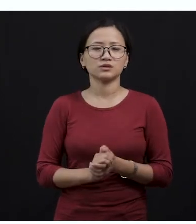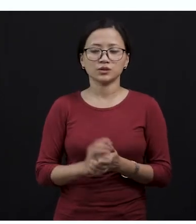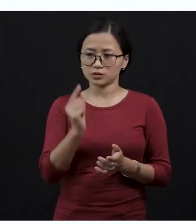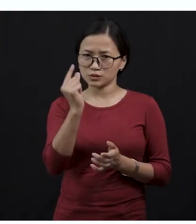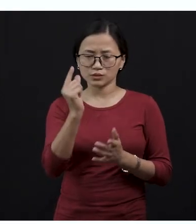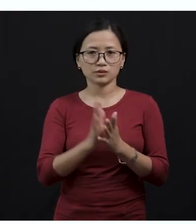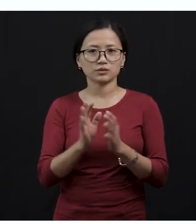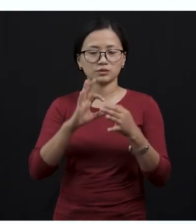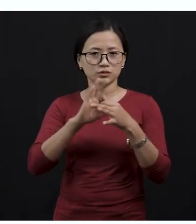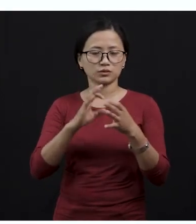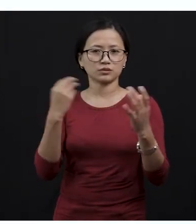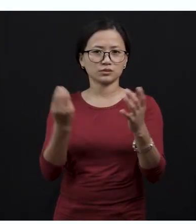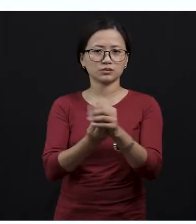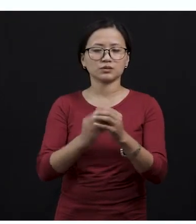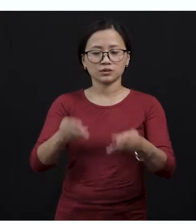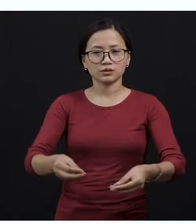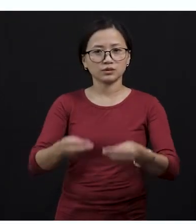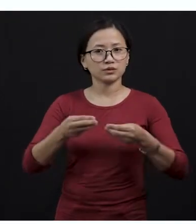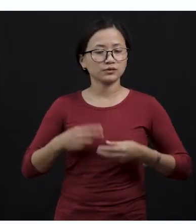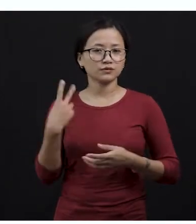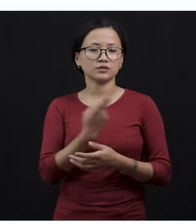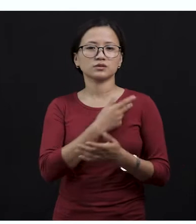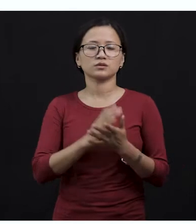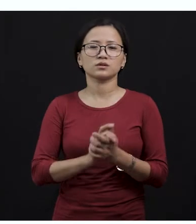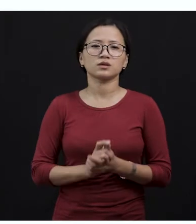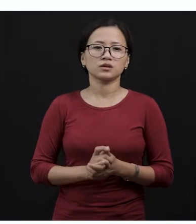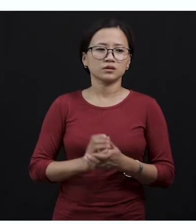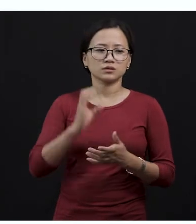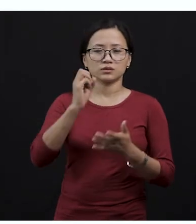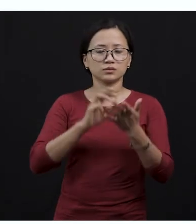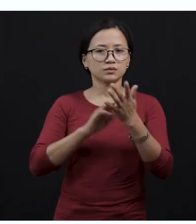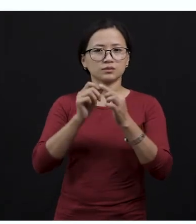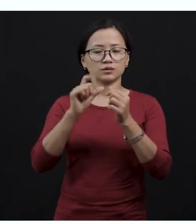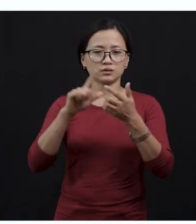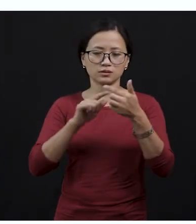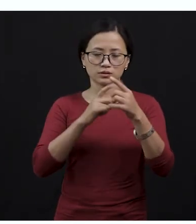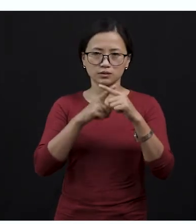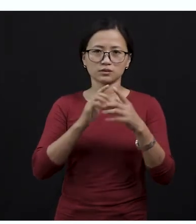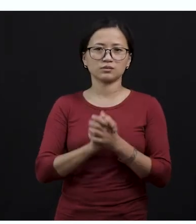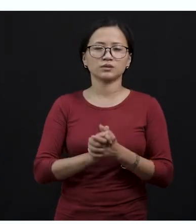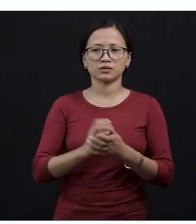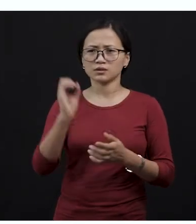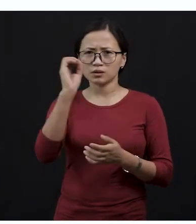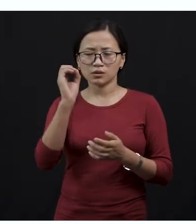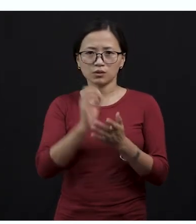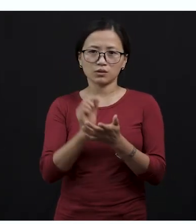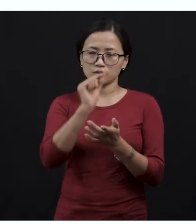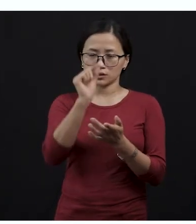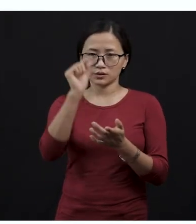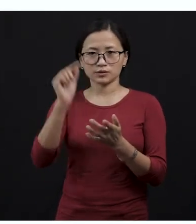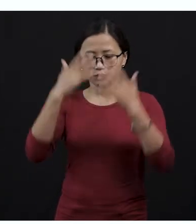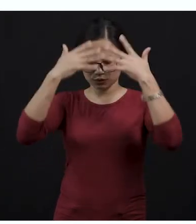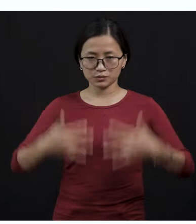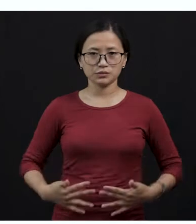cells, they join together to give us a complex organism. So from here we'll learn